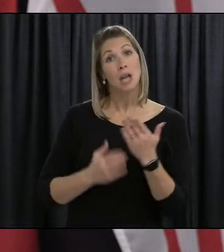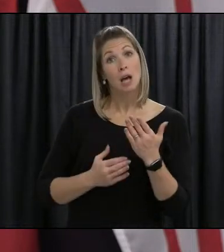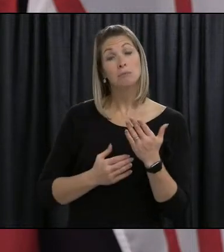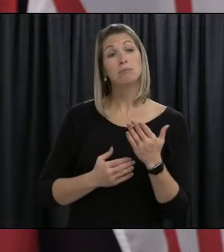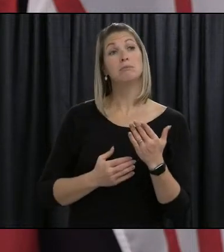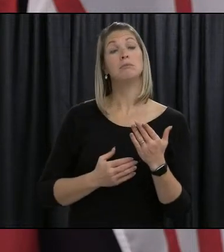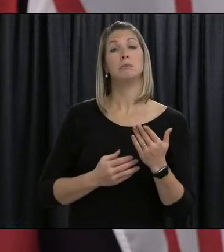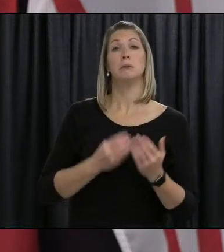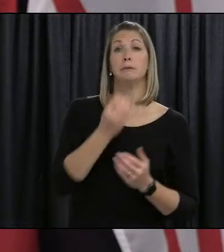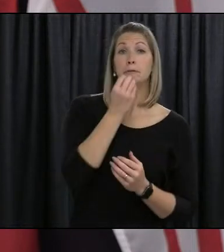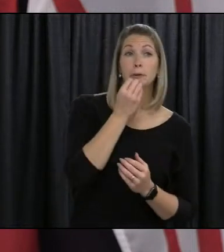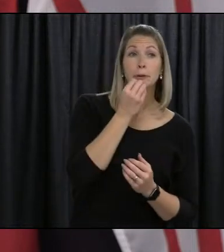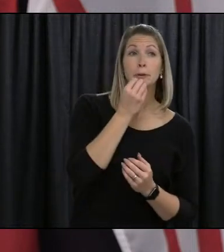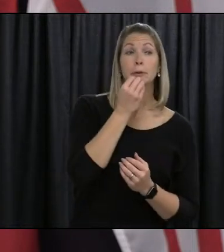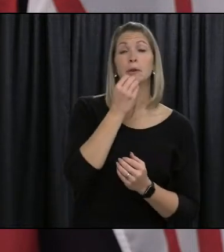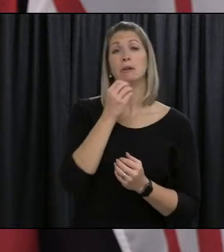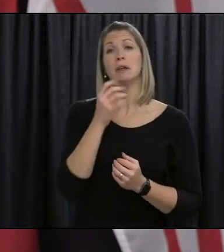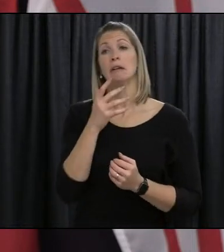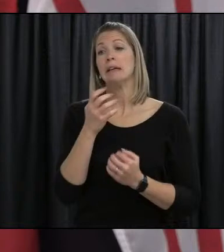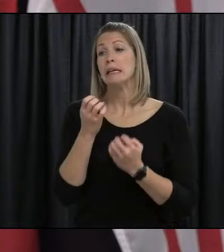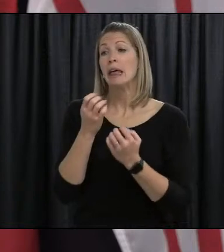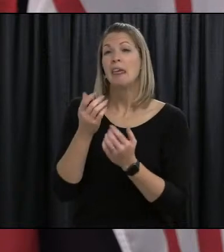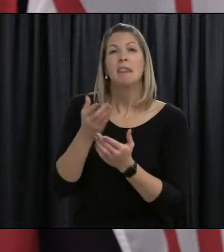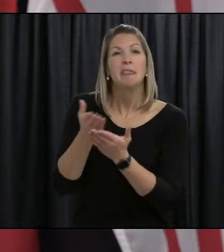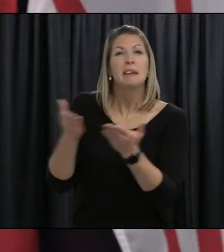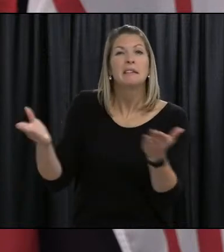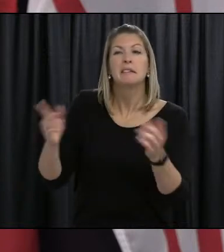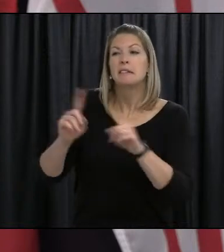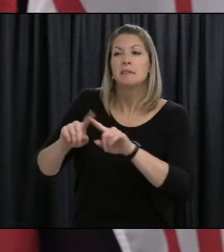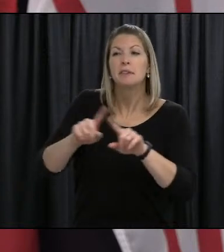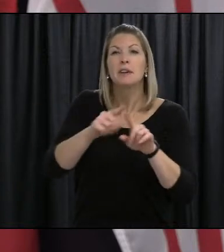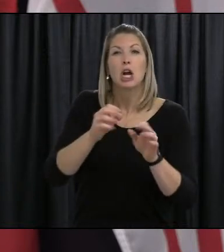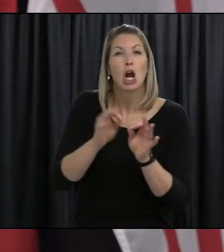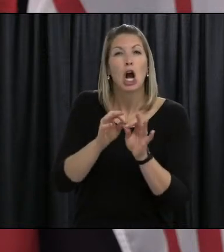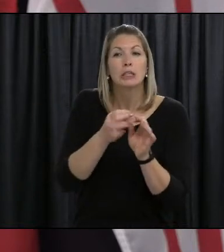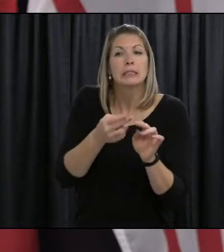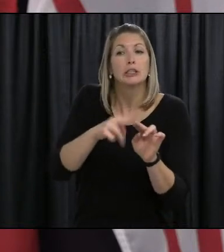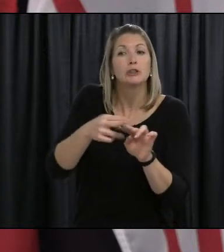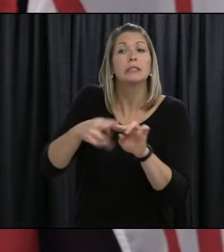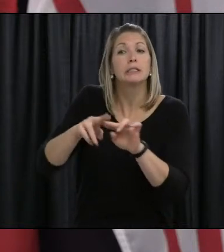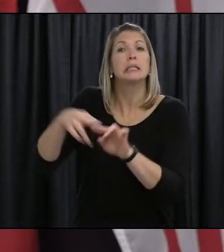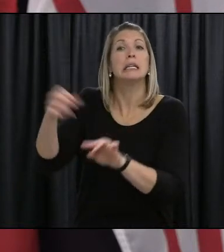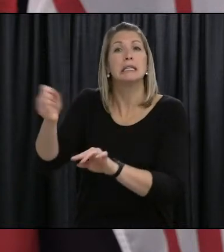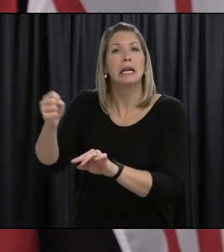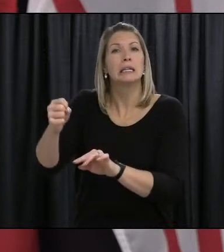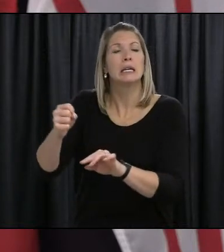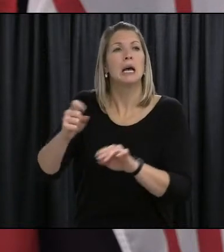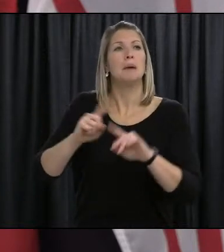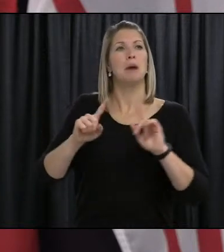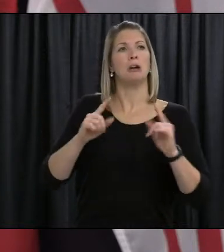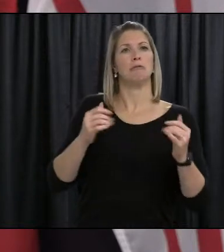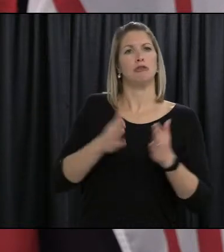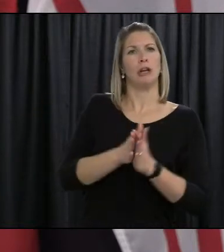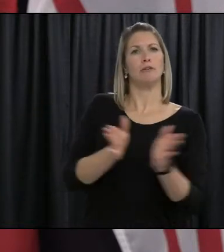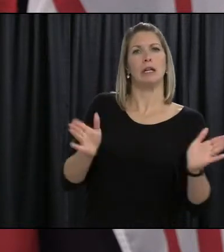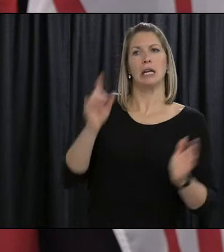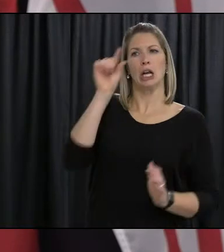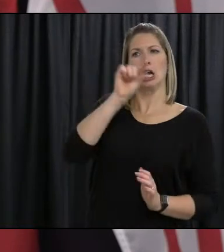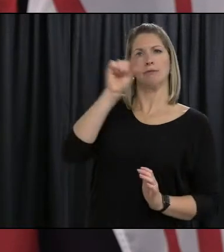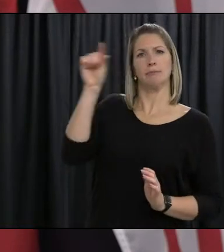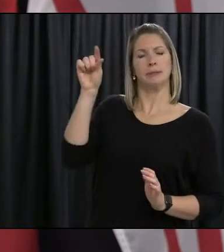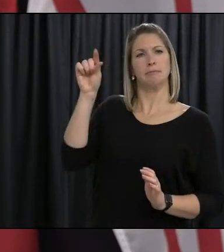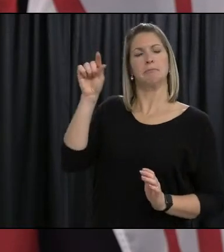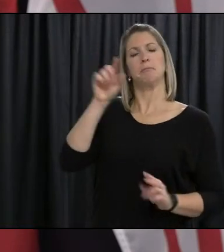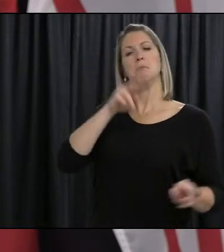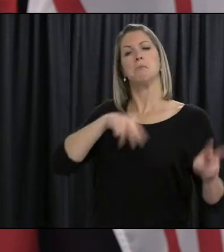some prices, but we've not got any evidence at the government level. This is outside what you would normally expect from